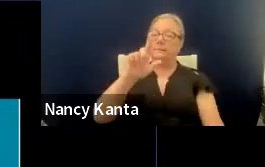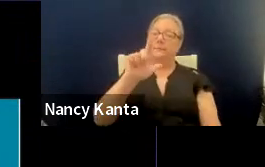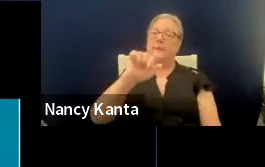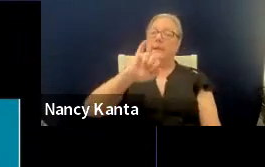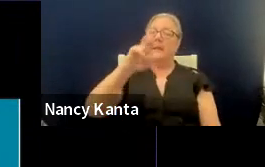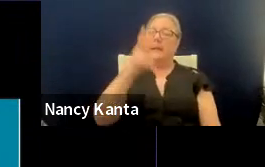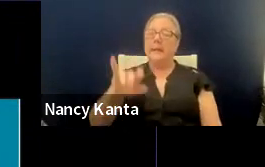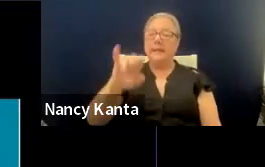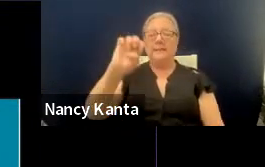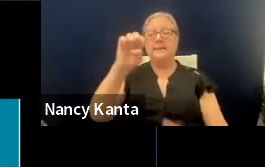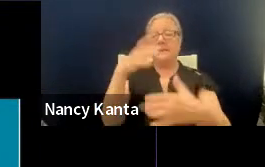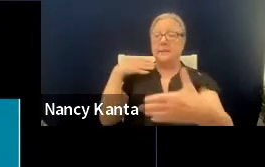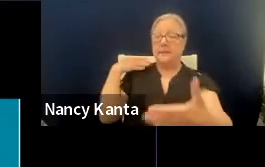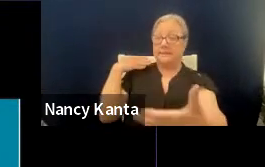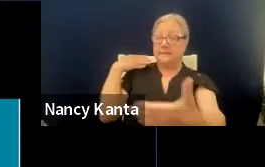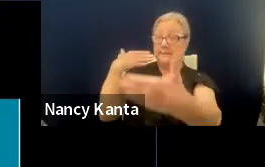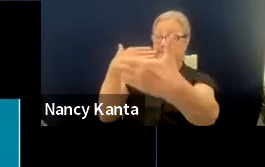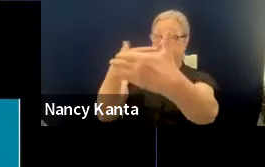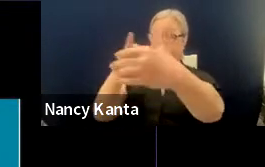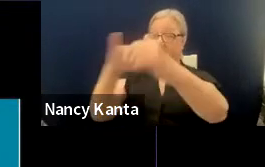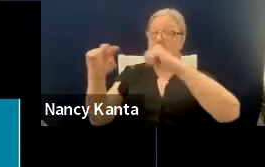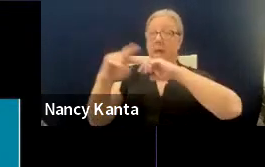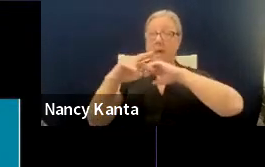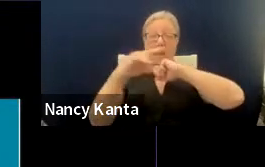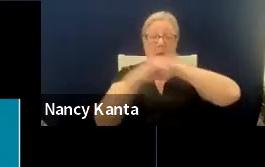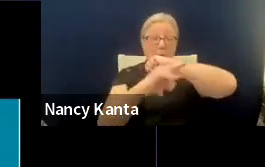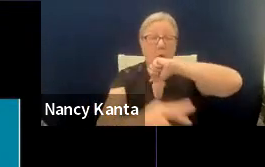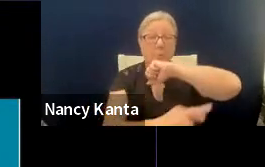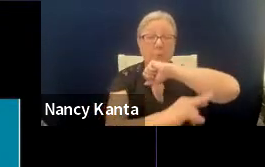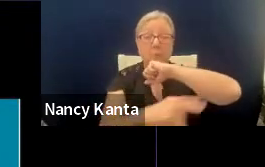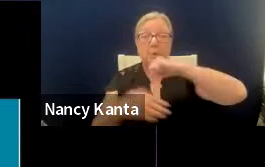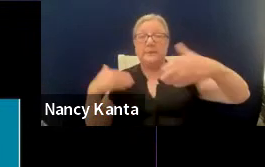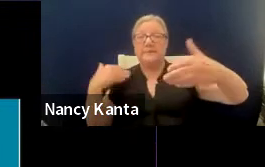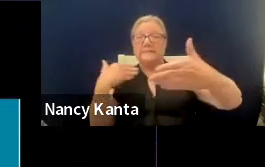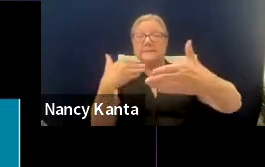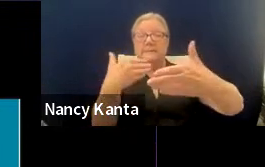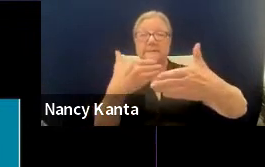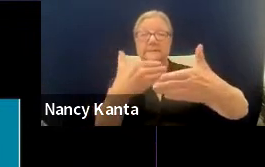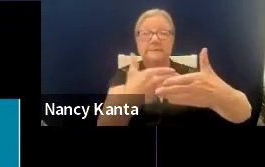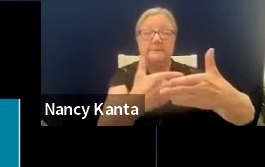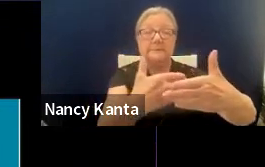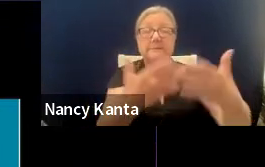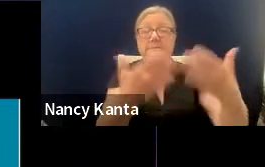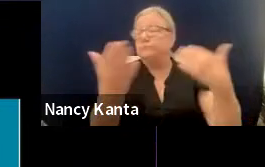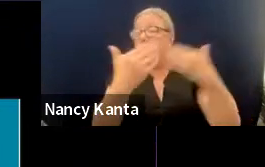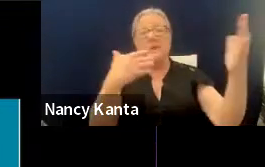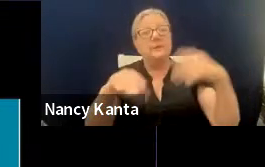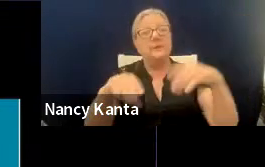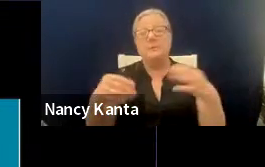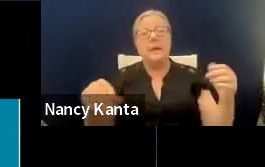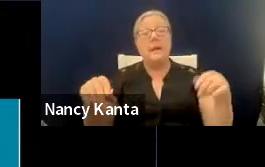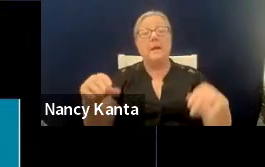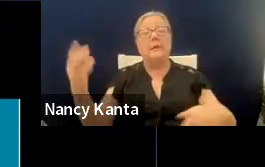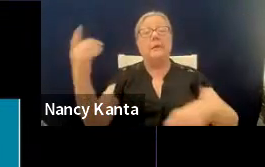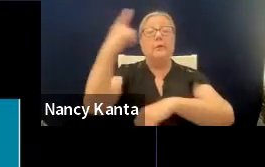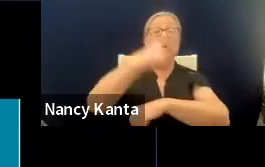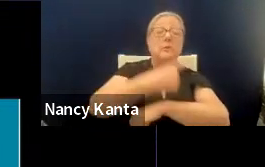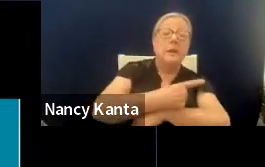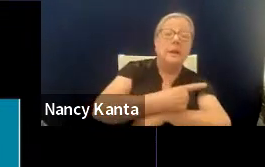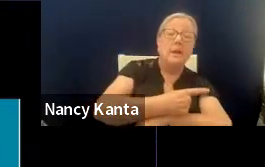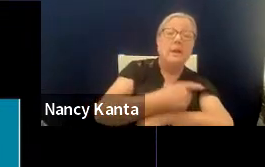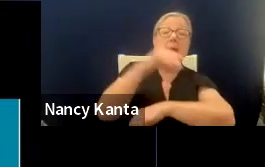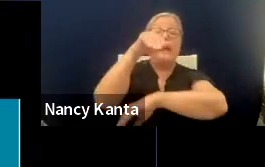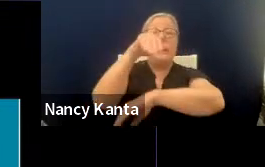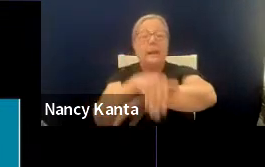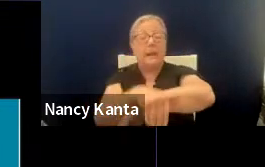feel safe using this, whether it's daytime, nighttime, what